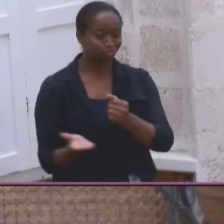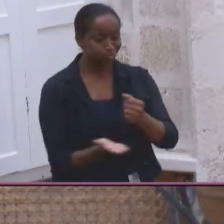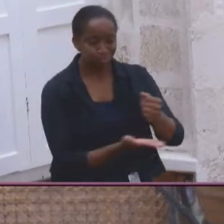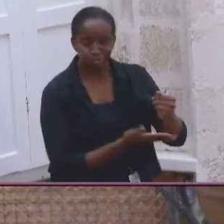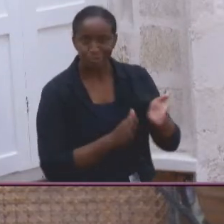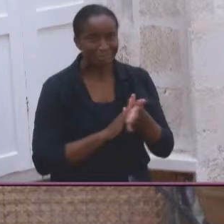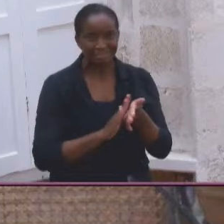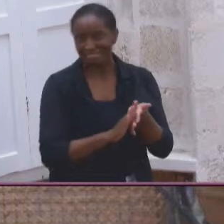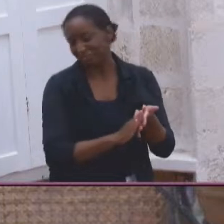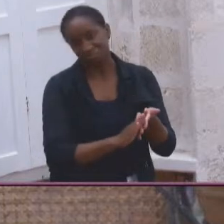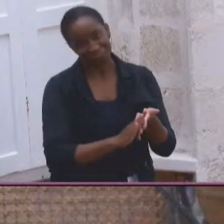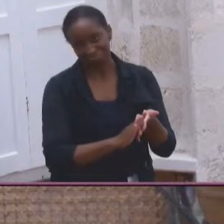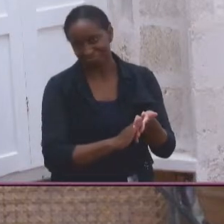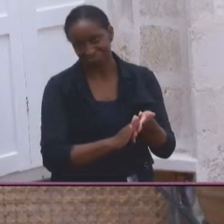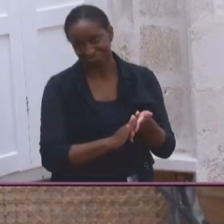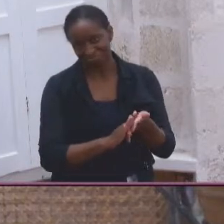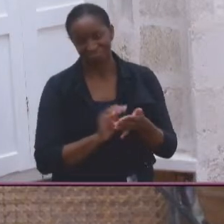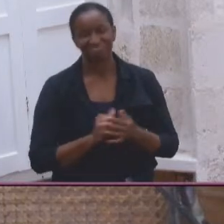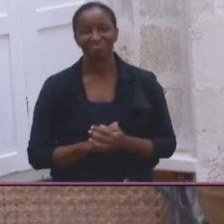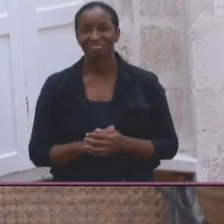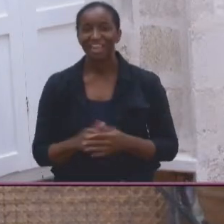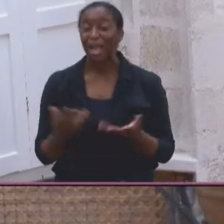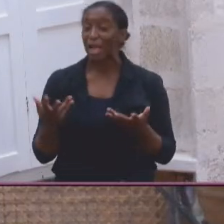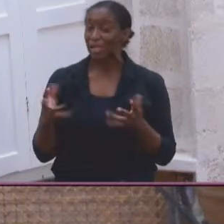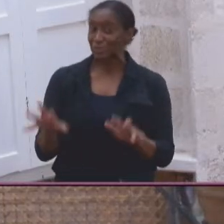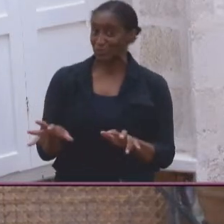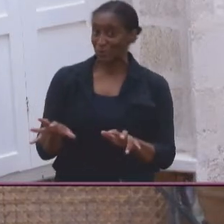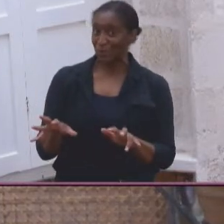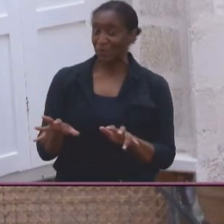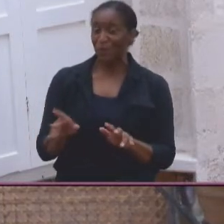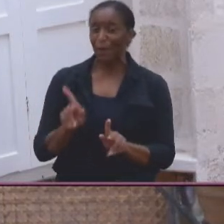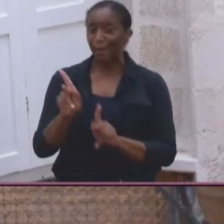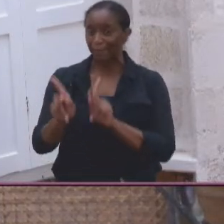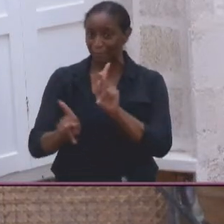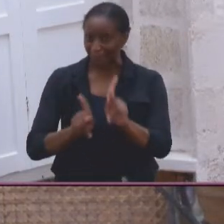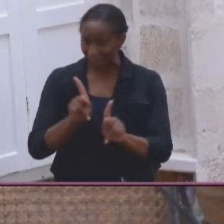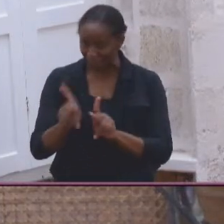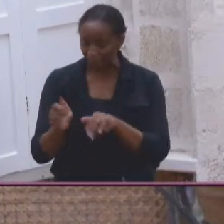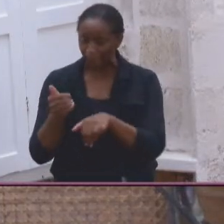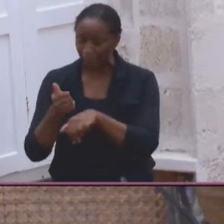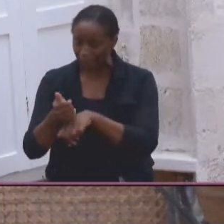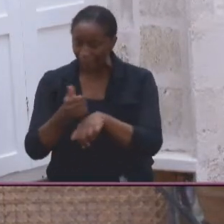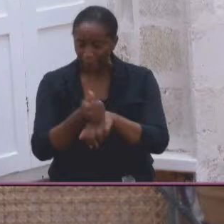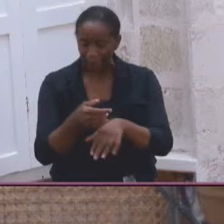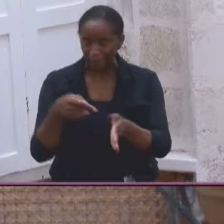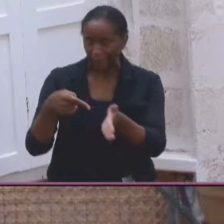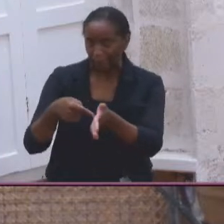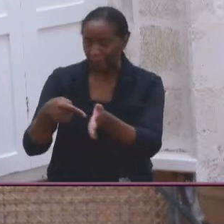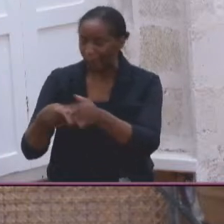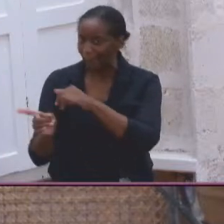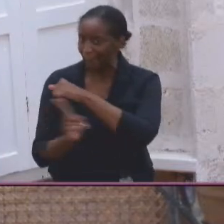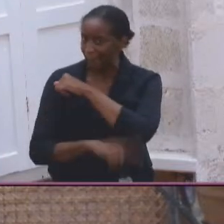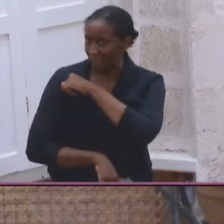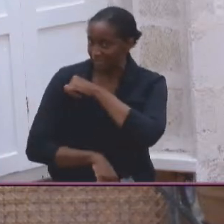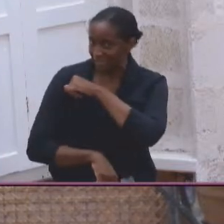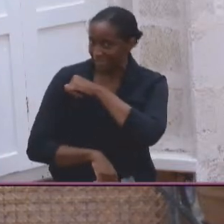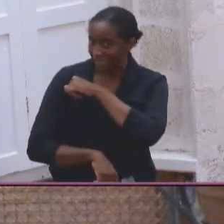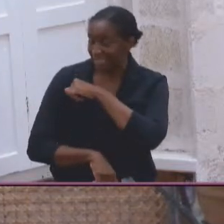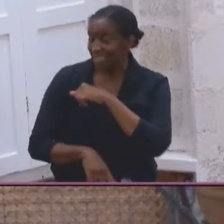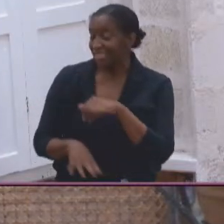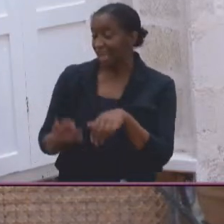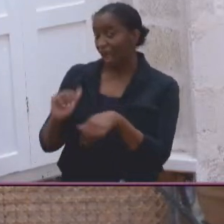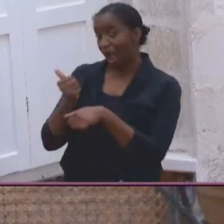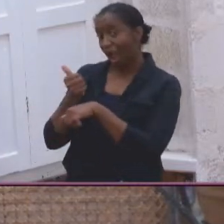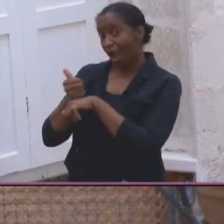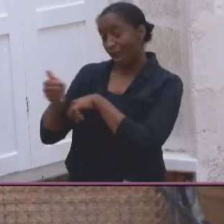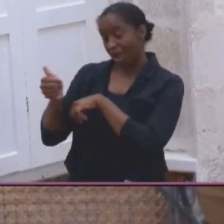you turn the gaze onto the government as well. There's the Glenderry prison that has